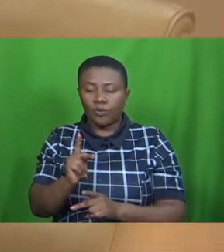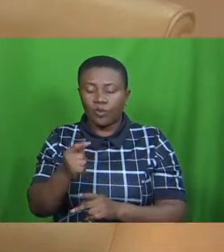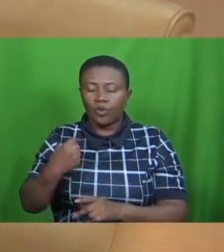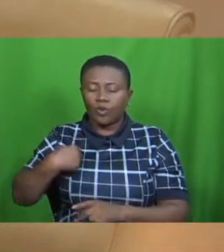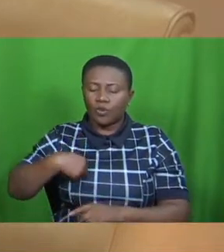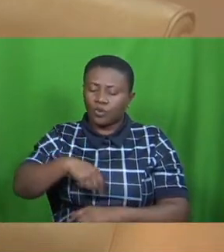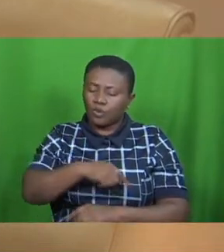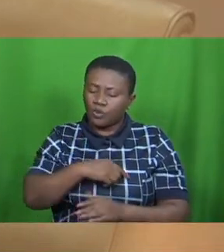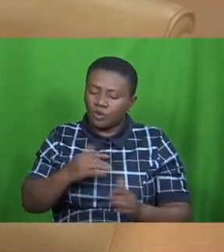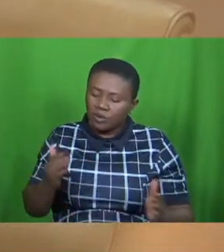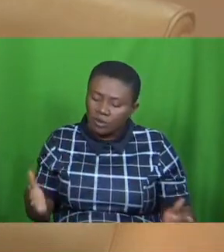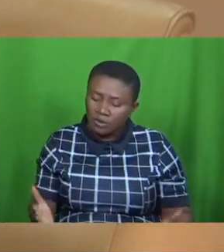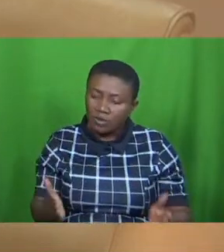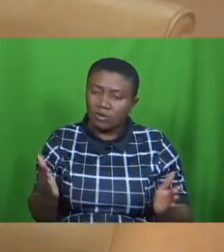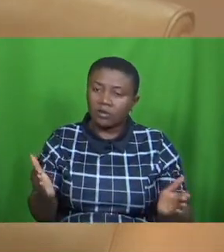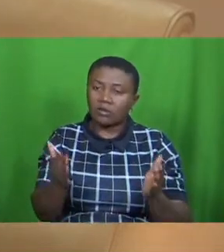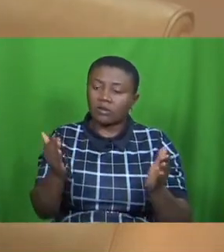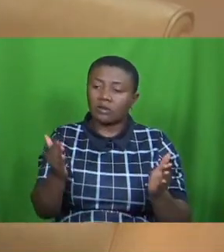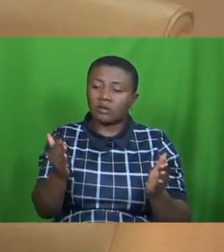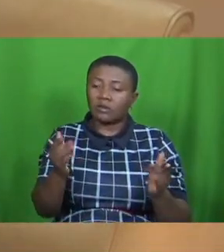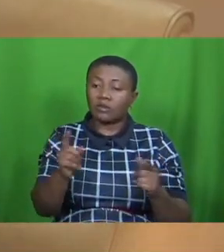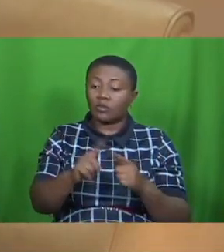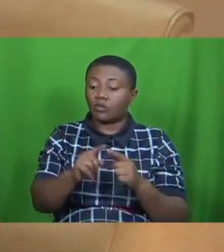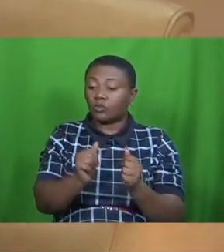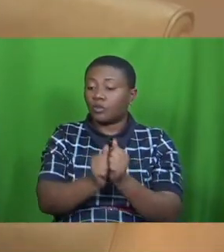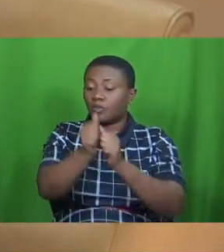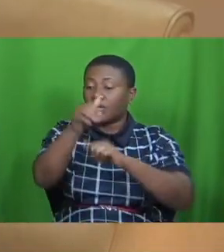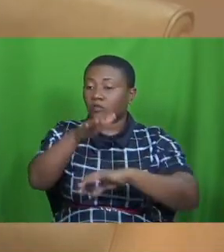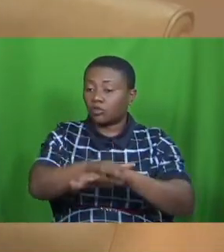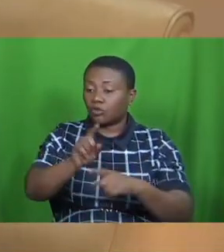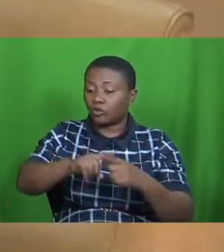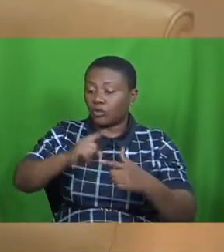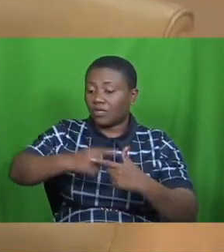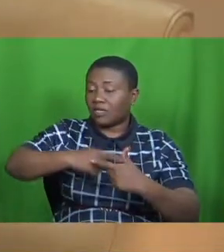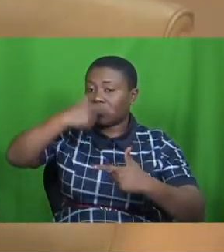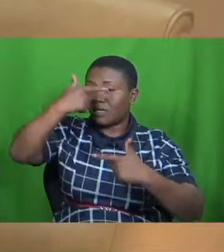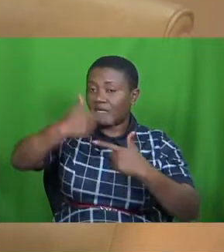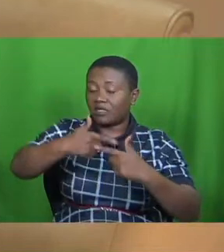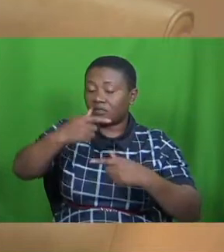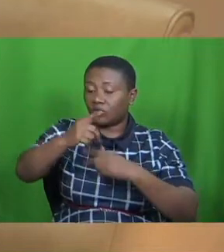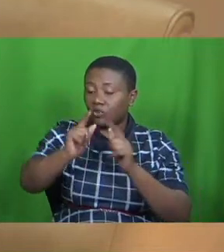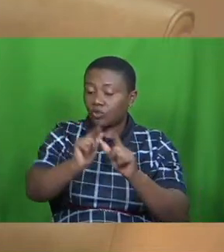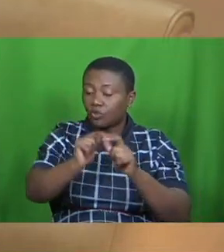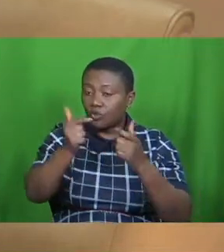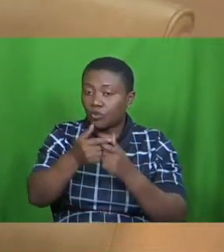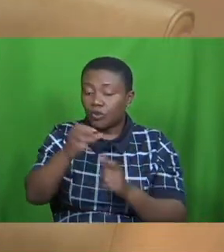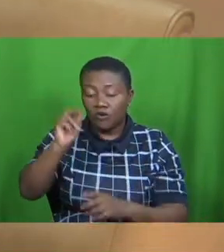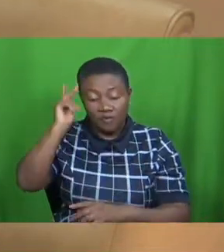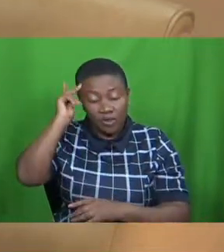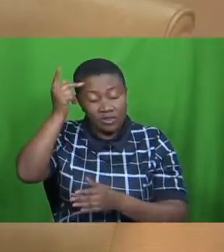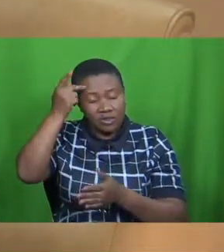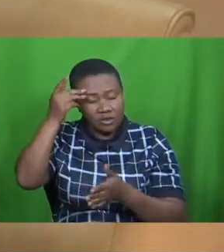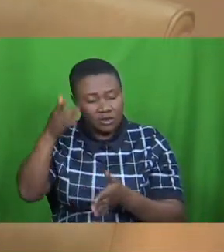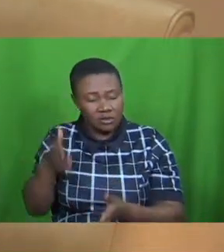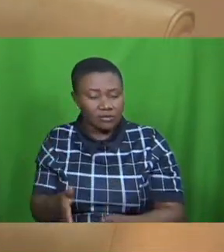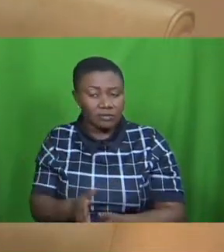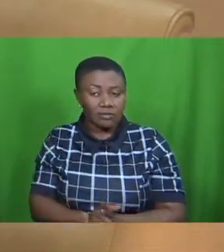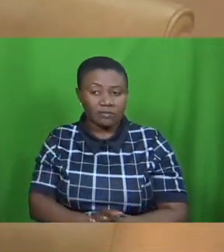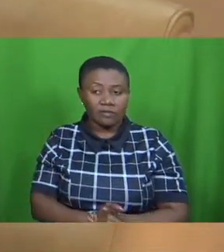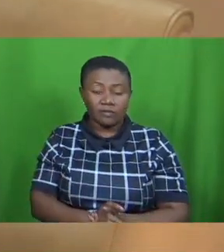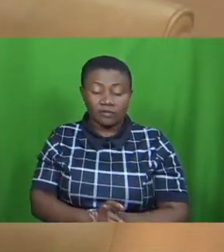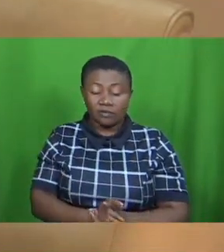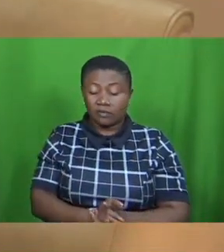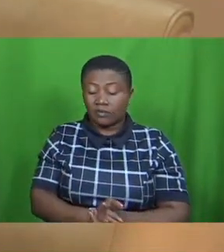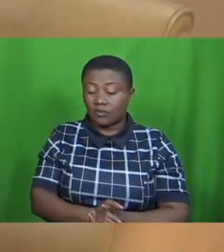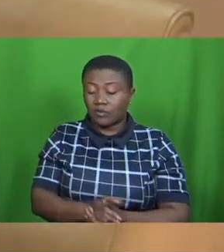to carry and pass on to the next generation of politicians. Mr. Speaker, the mortal